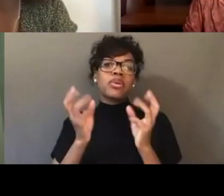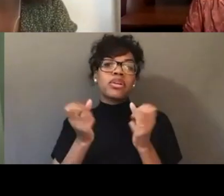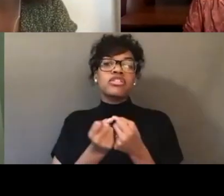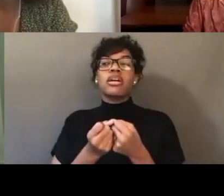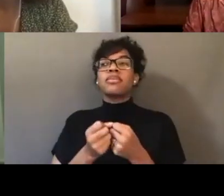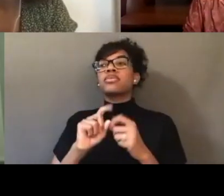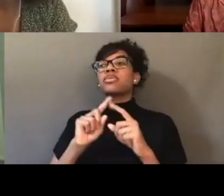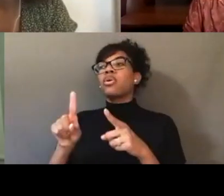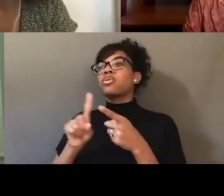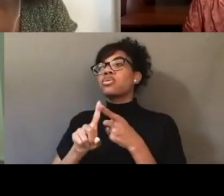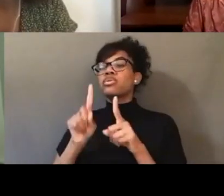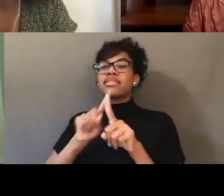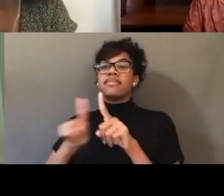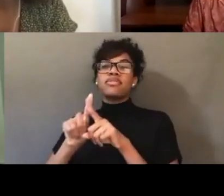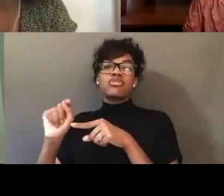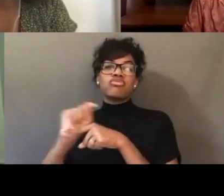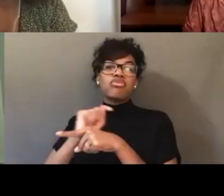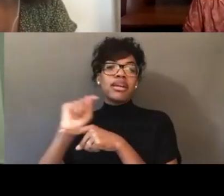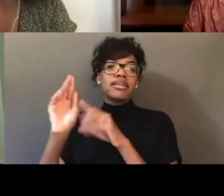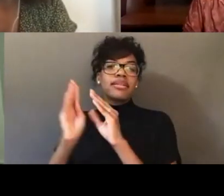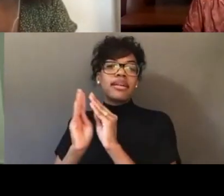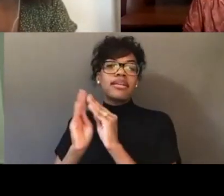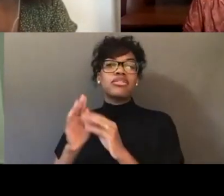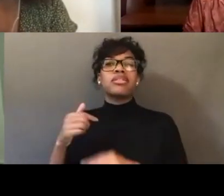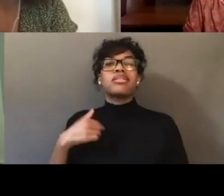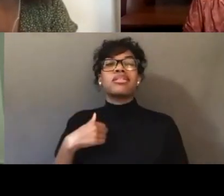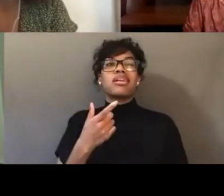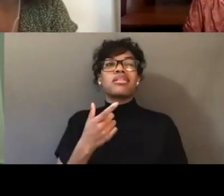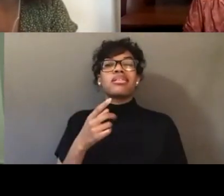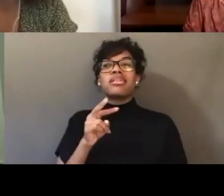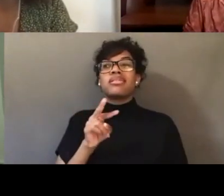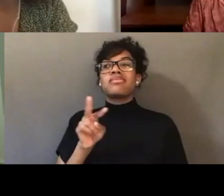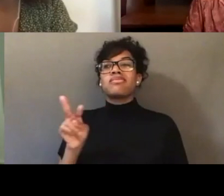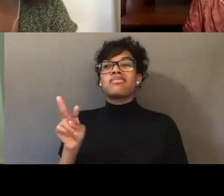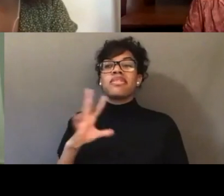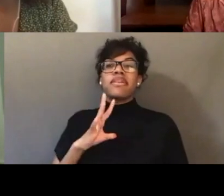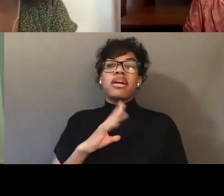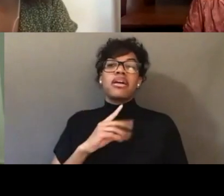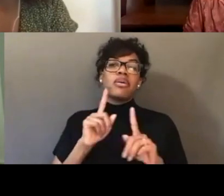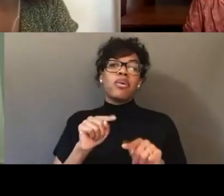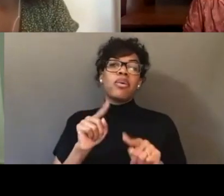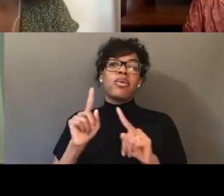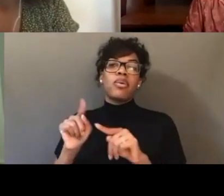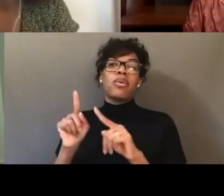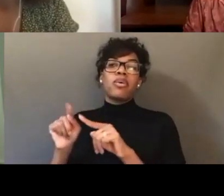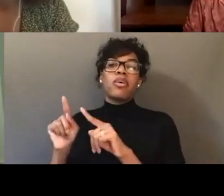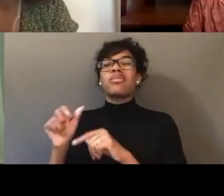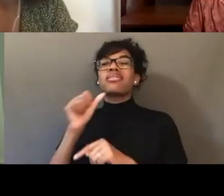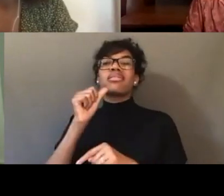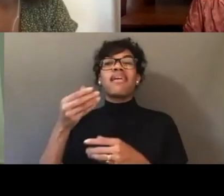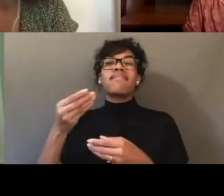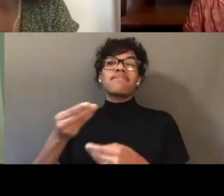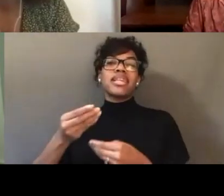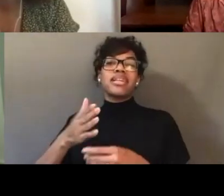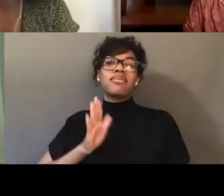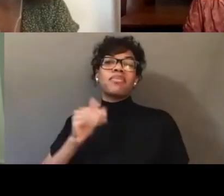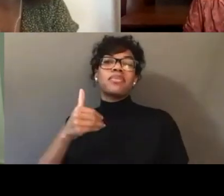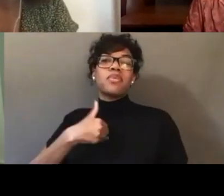soul. It was more of like clocking in my requirements. It was so important. And